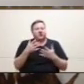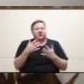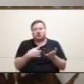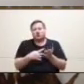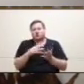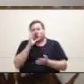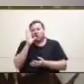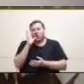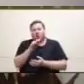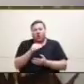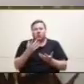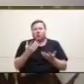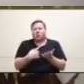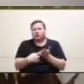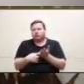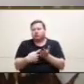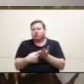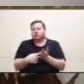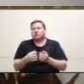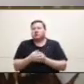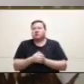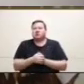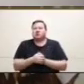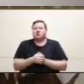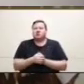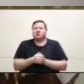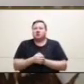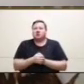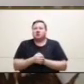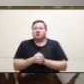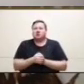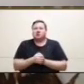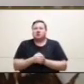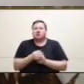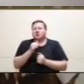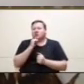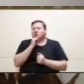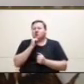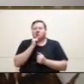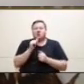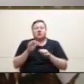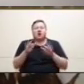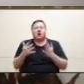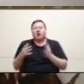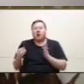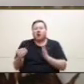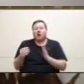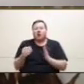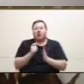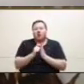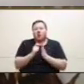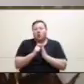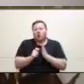asked. Is on prohibited awards. I think did